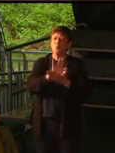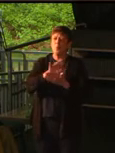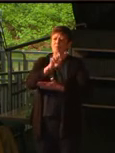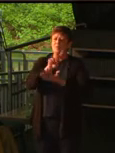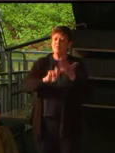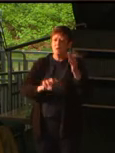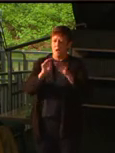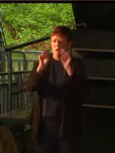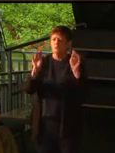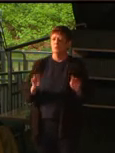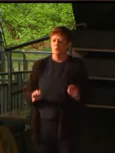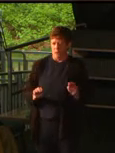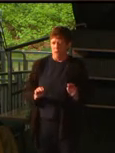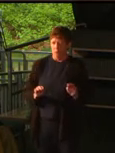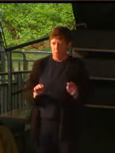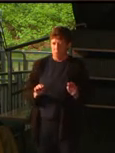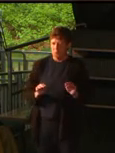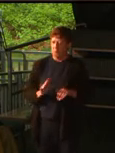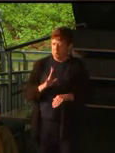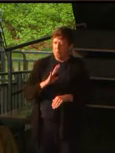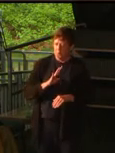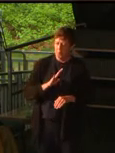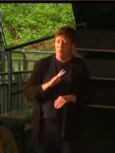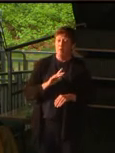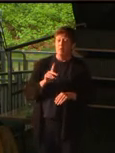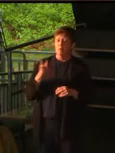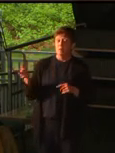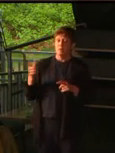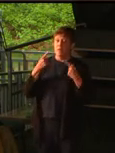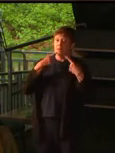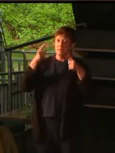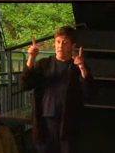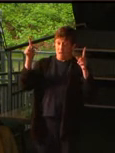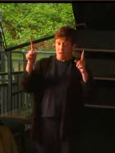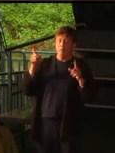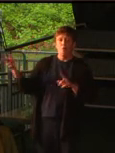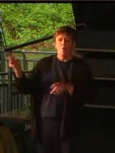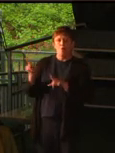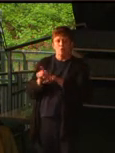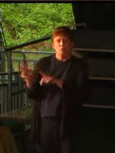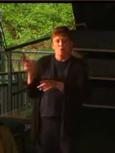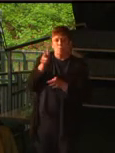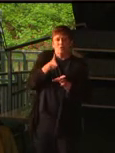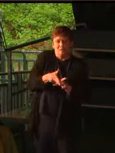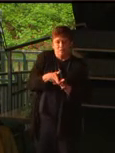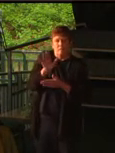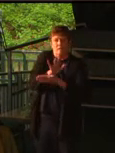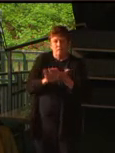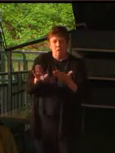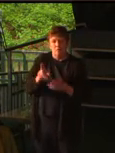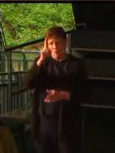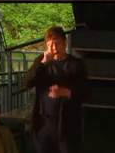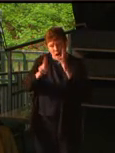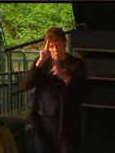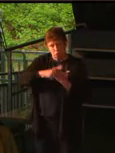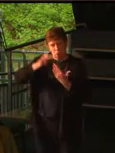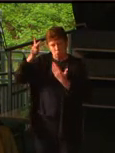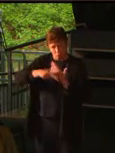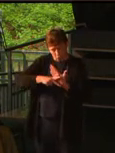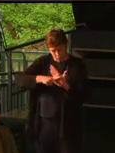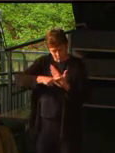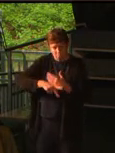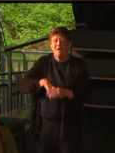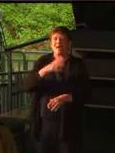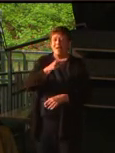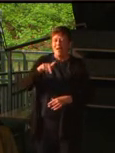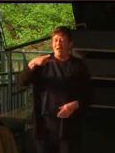In addition to excelling academically, Victoria participated in the college's Commonwealth Honors Program and